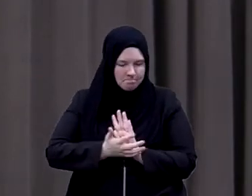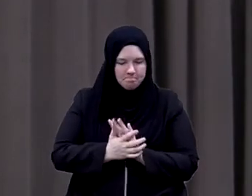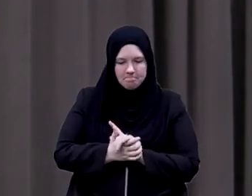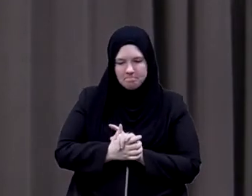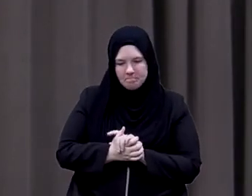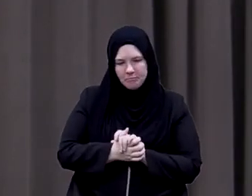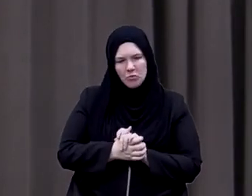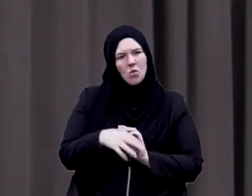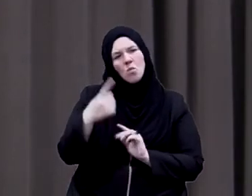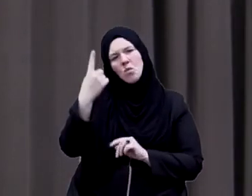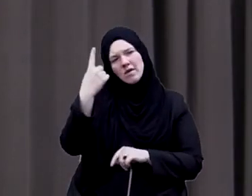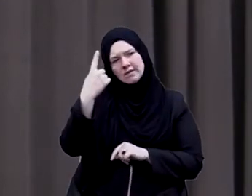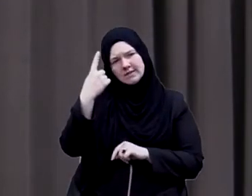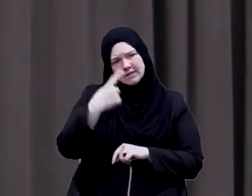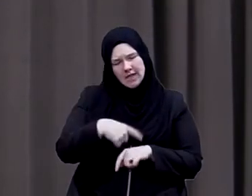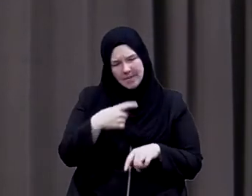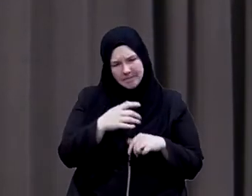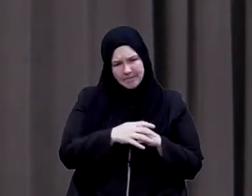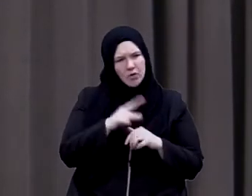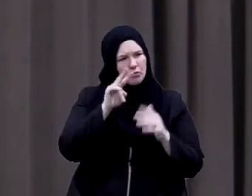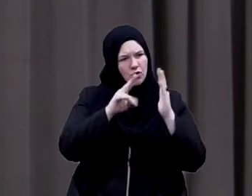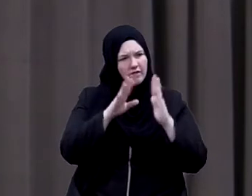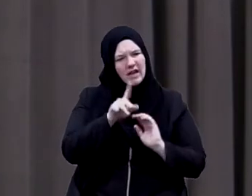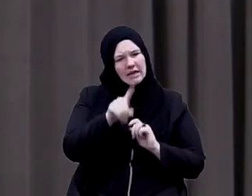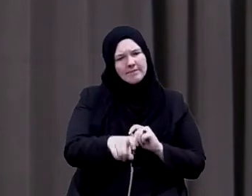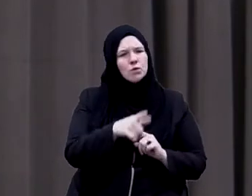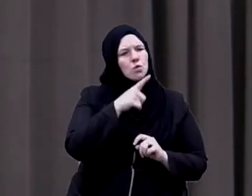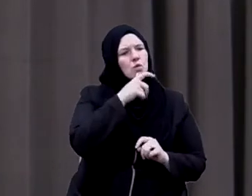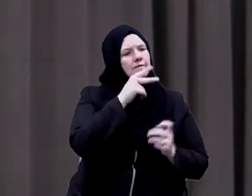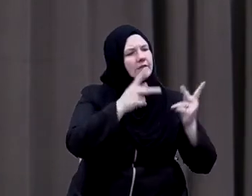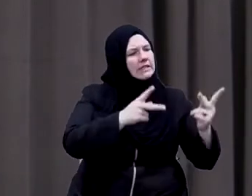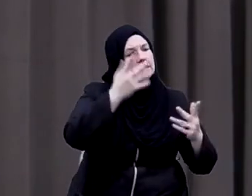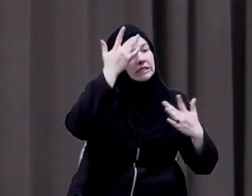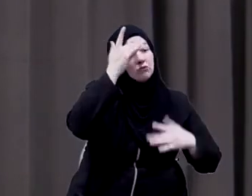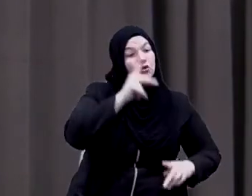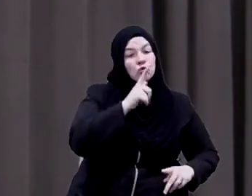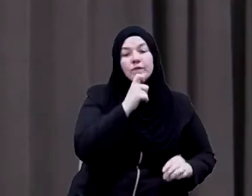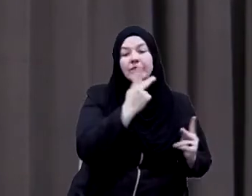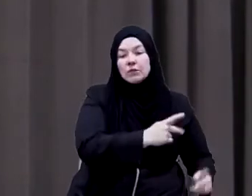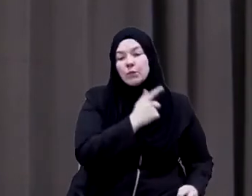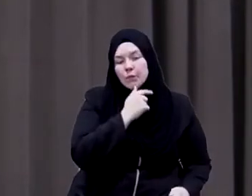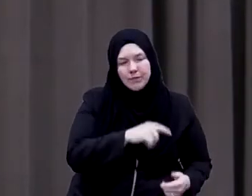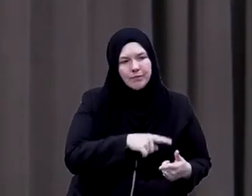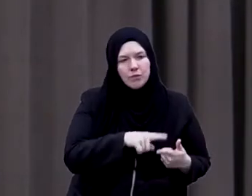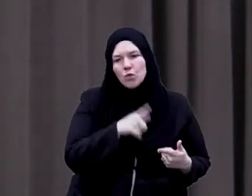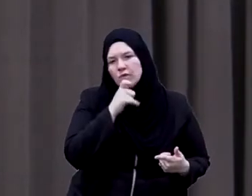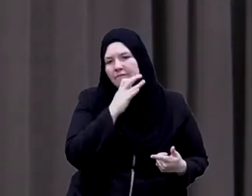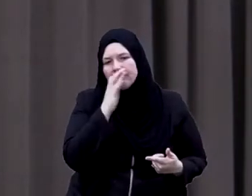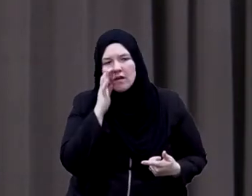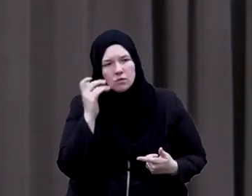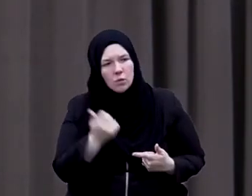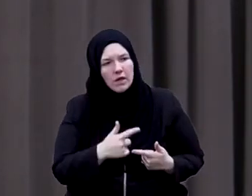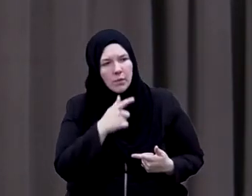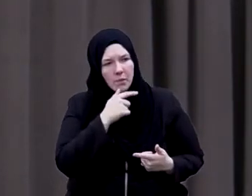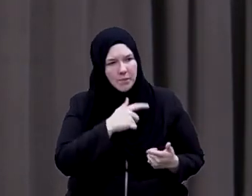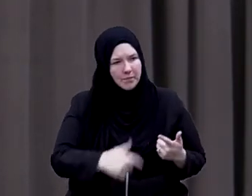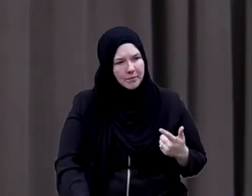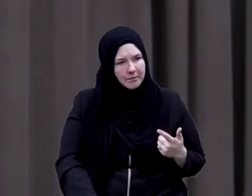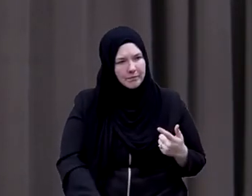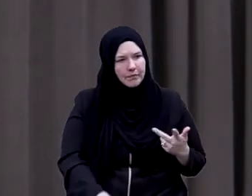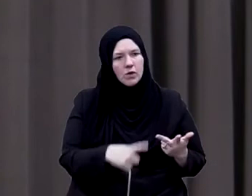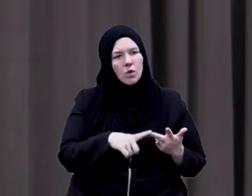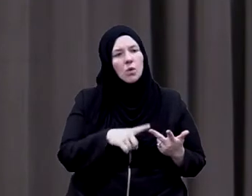So one day he asked them, who visited a sick person today? Who fasted today?